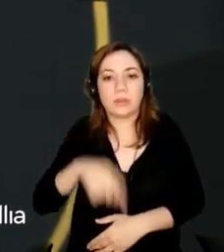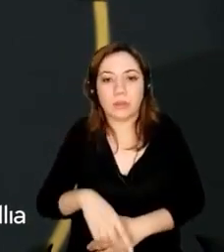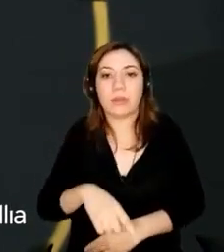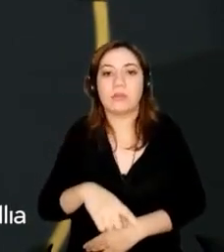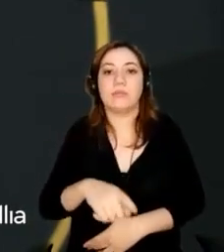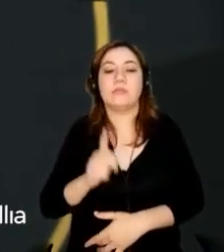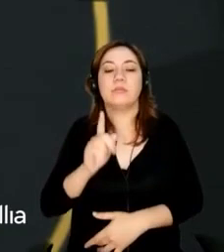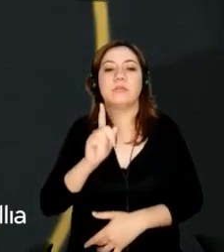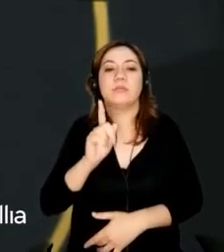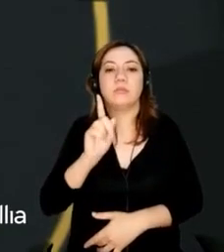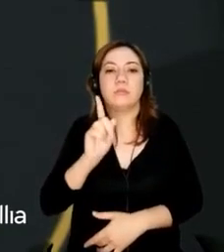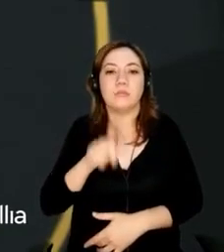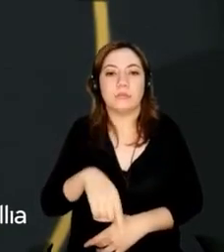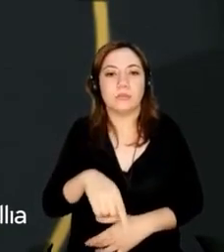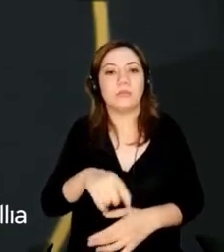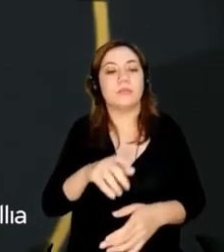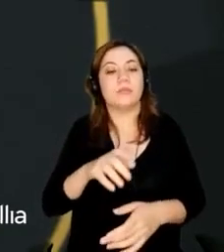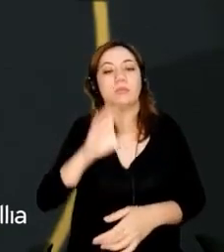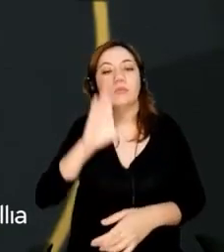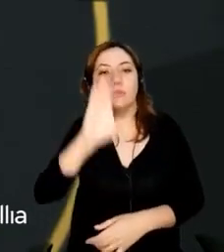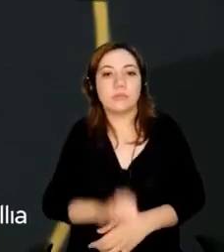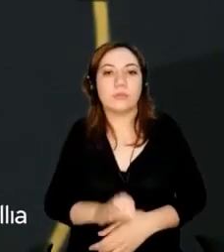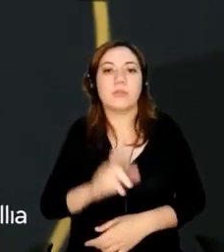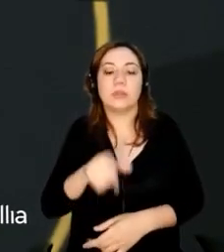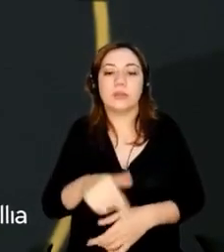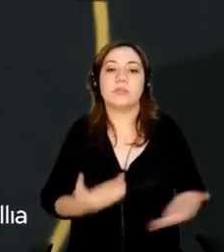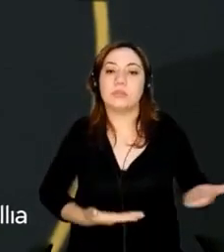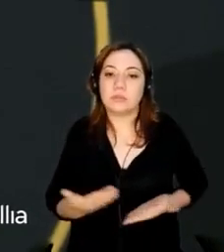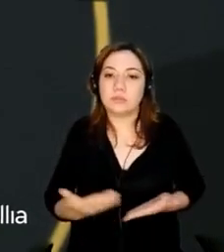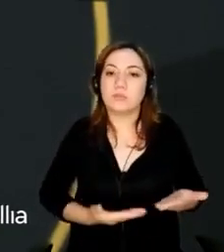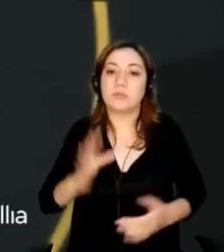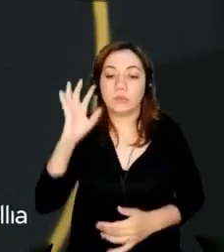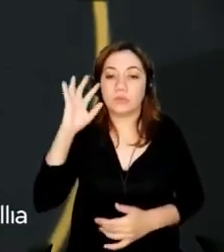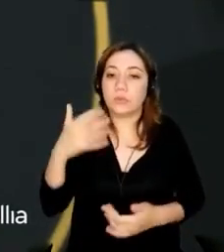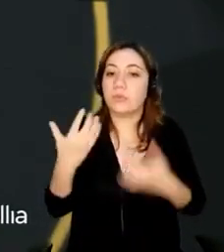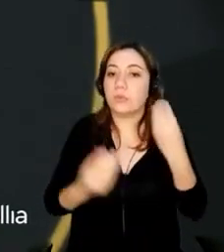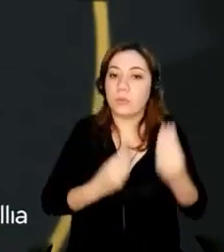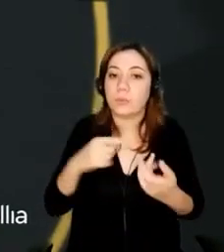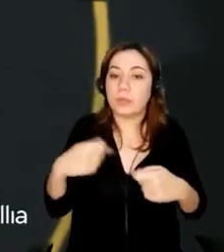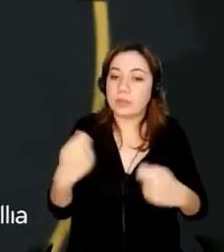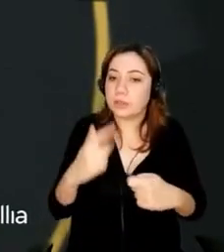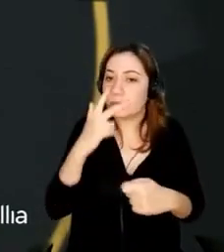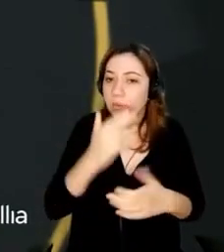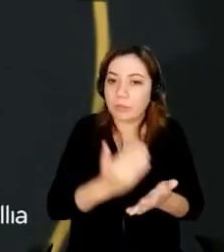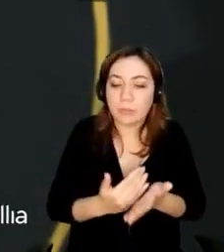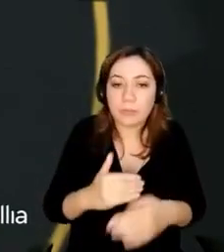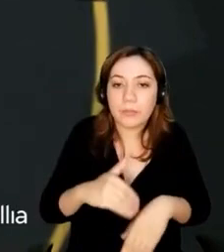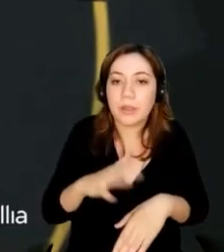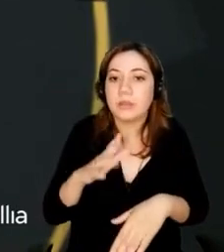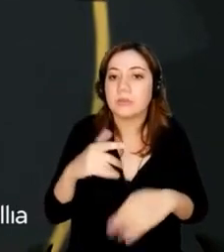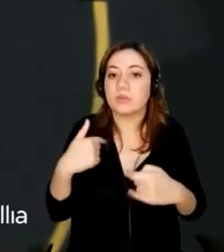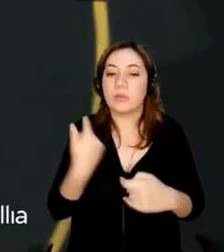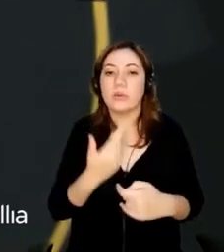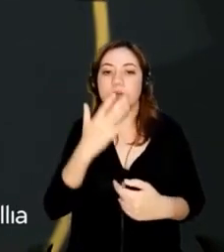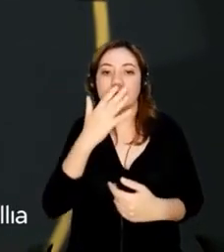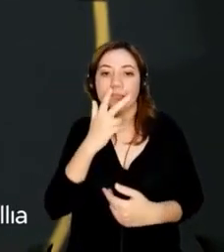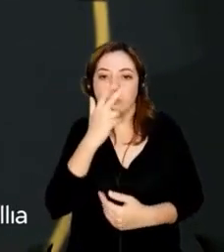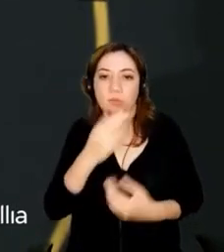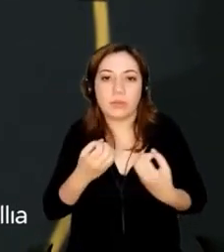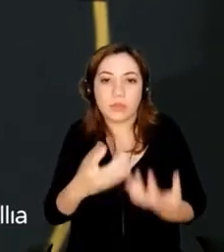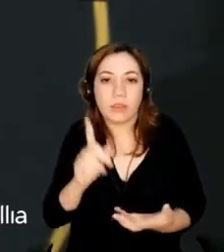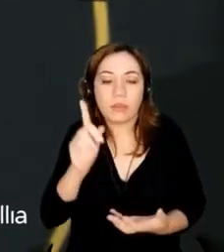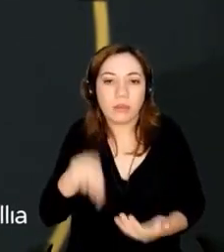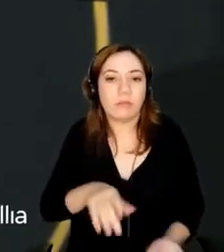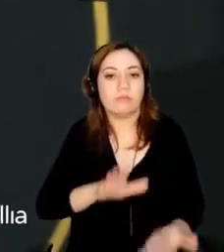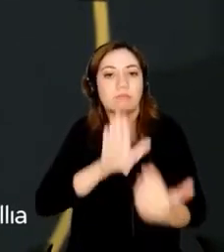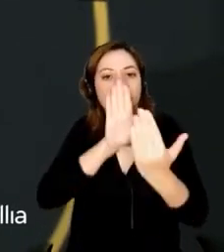service solution that's really for when you need to go beyond that. We offer a face-to-face, like live interactive customer service,